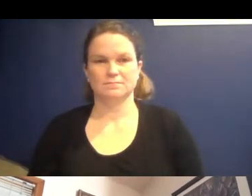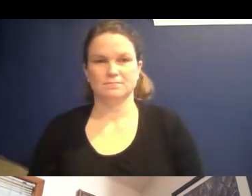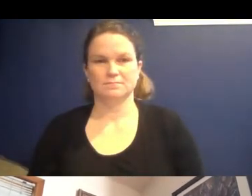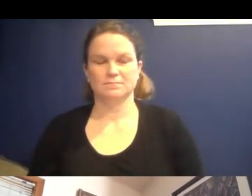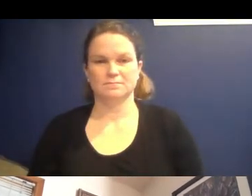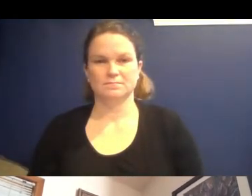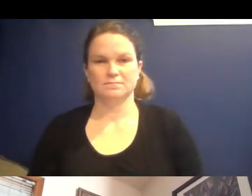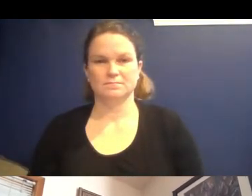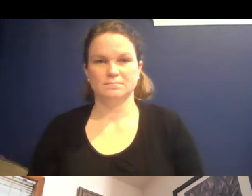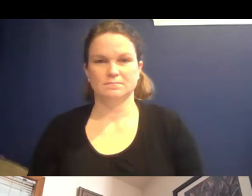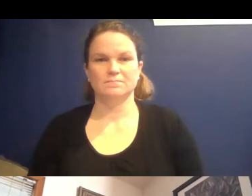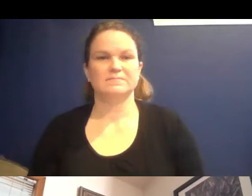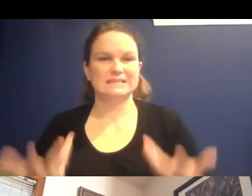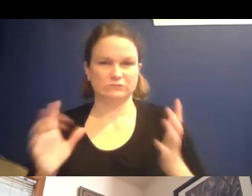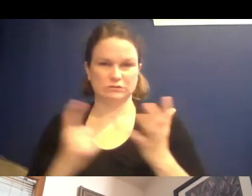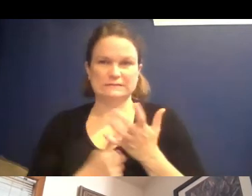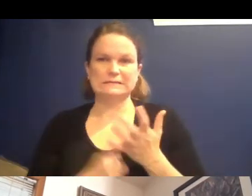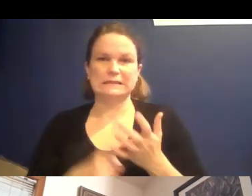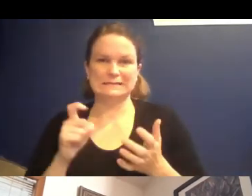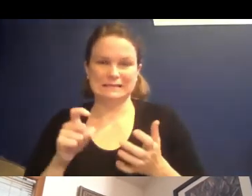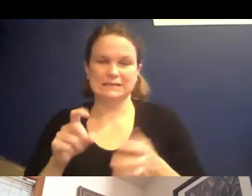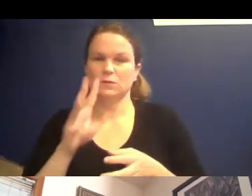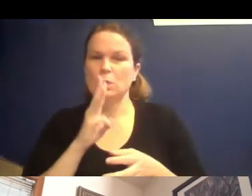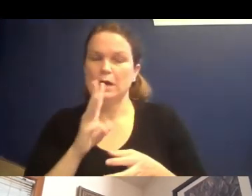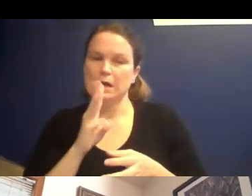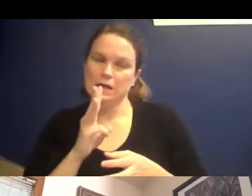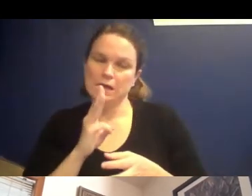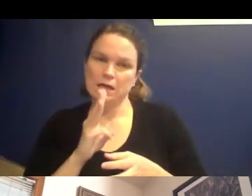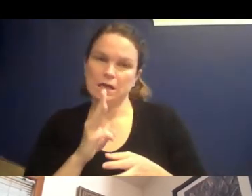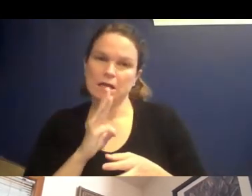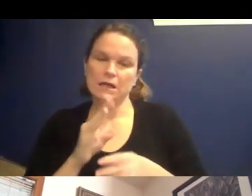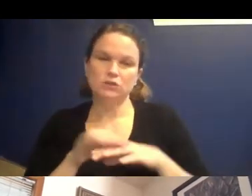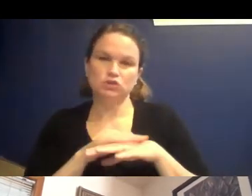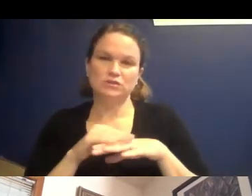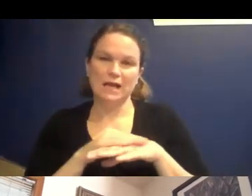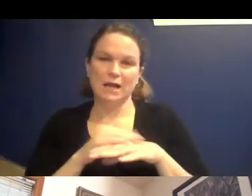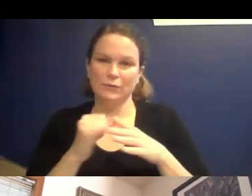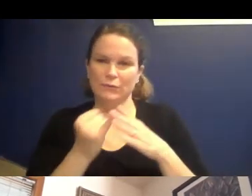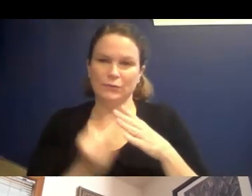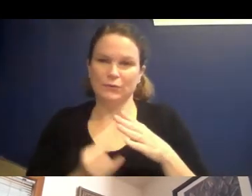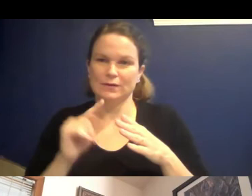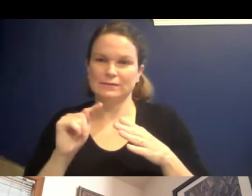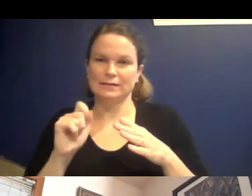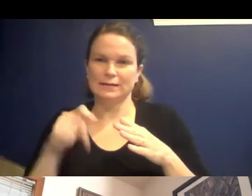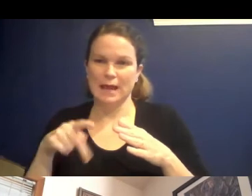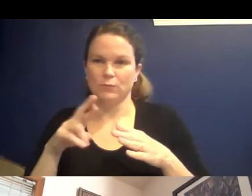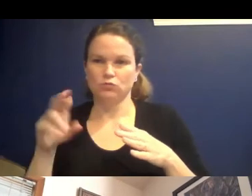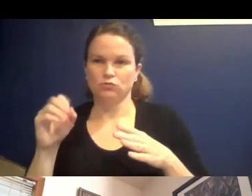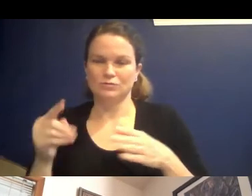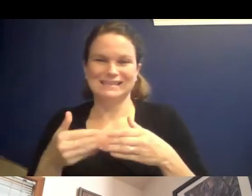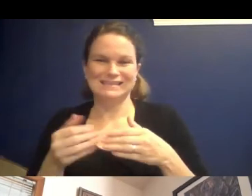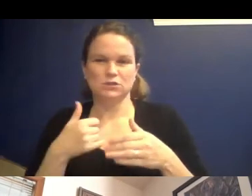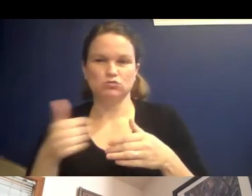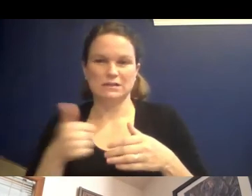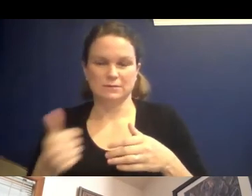So we talked about it. It needs water, and it's got a shallow taproot, and it's easy to transplant.